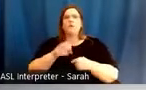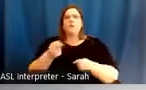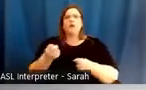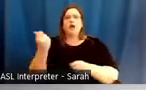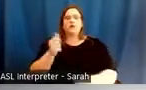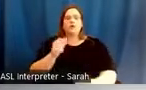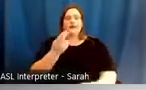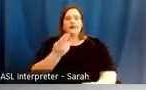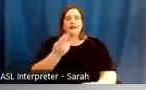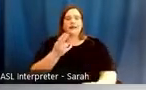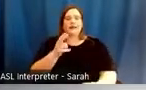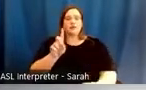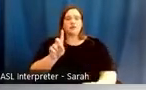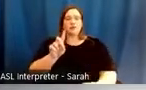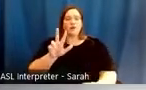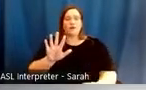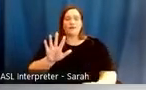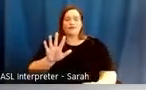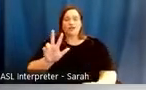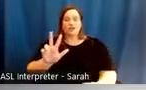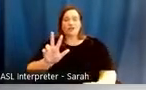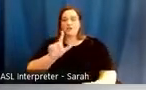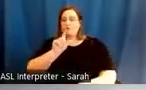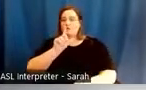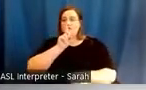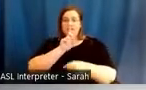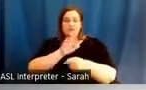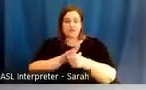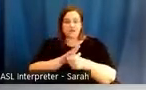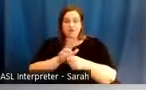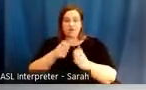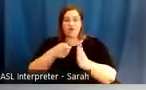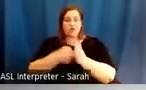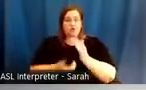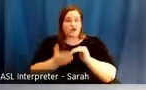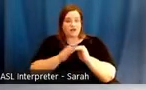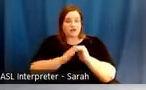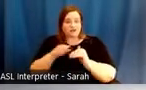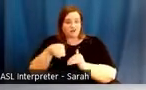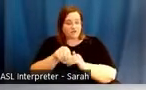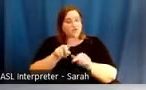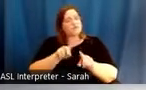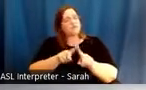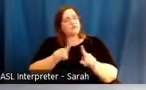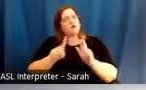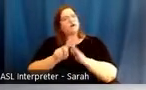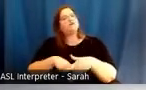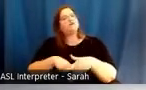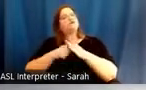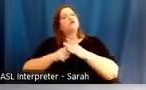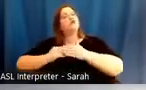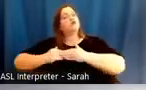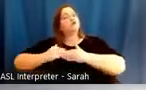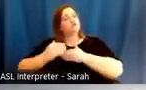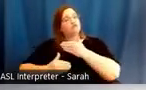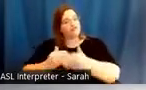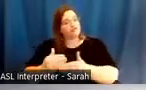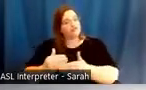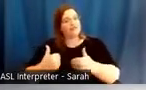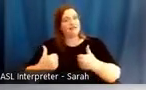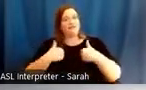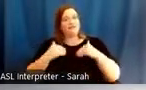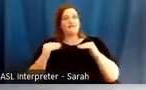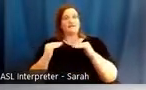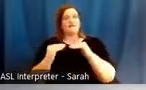H-153. It would not guarantee rate increases for our workforce, but it would start the process of having a fair